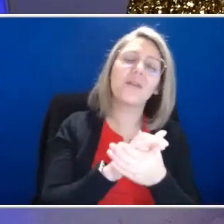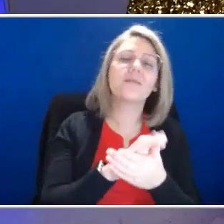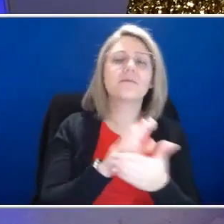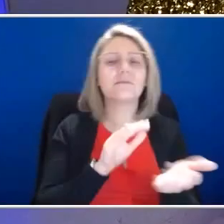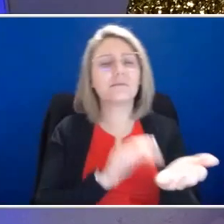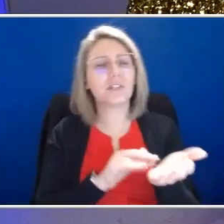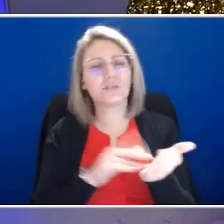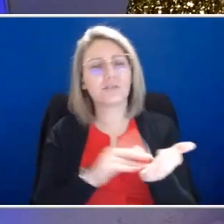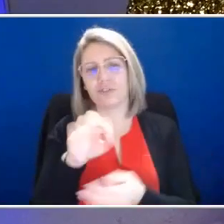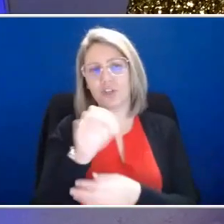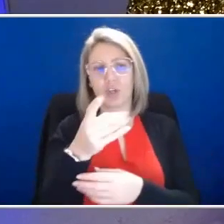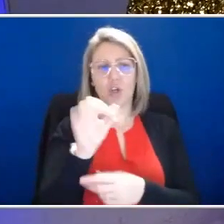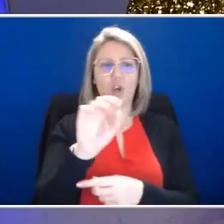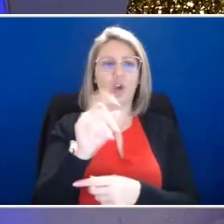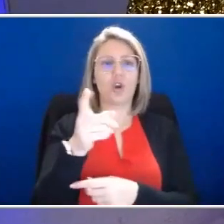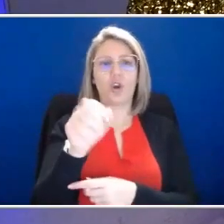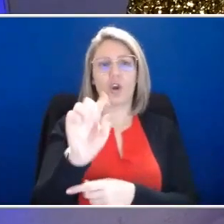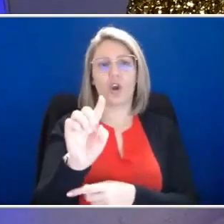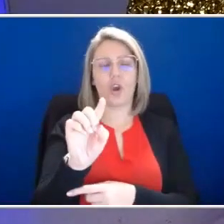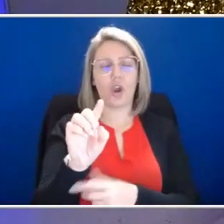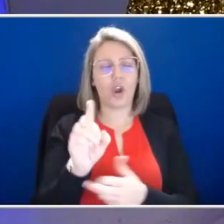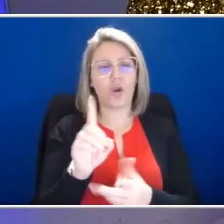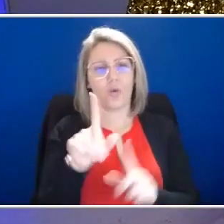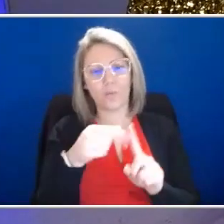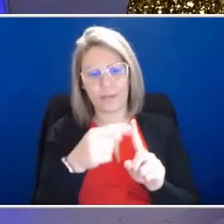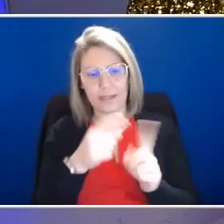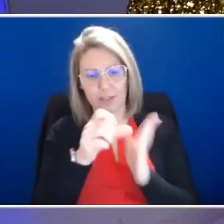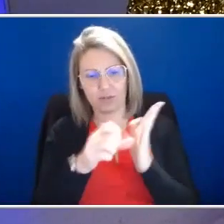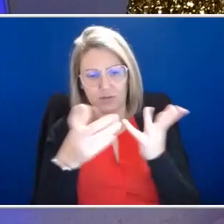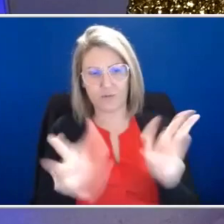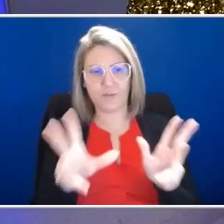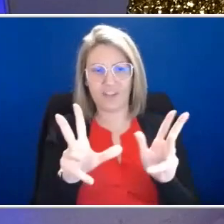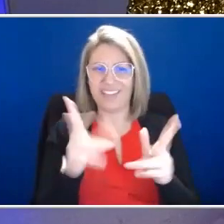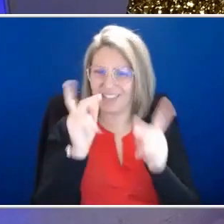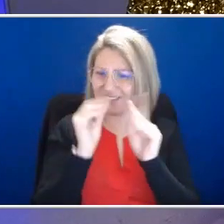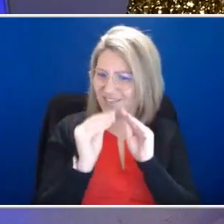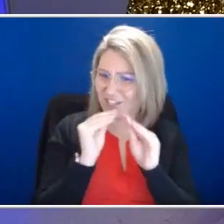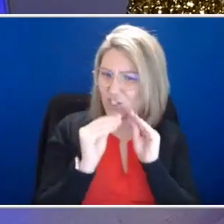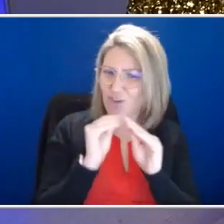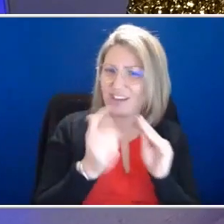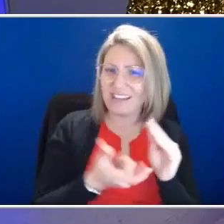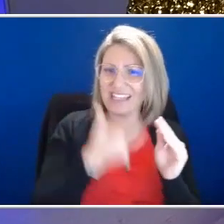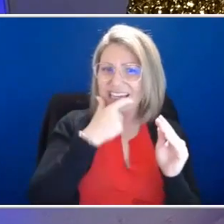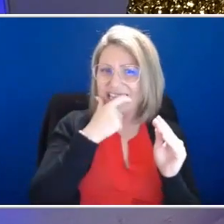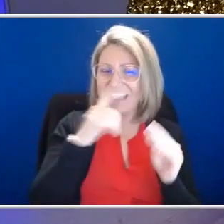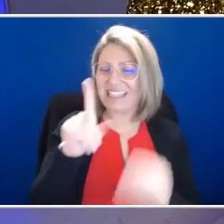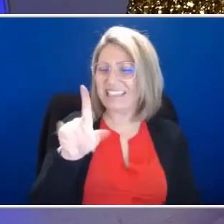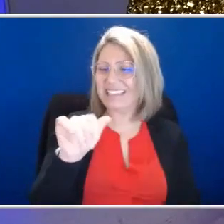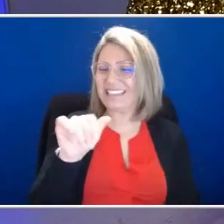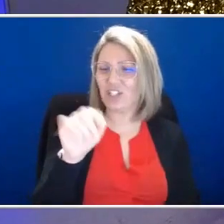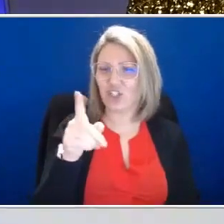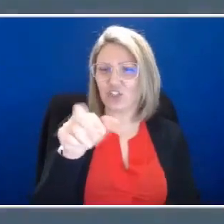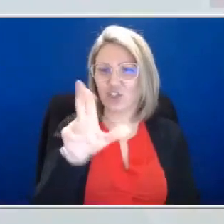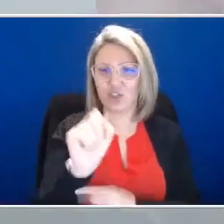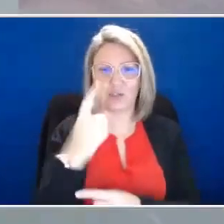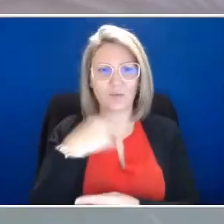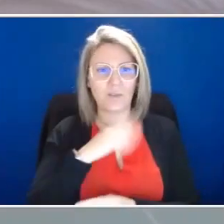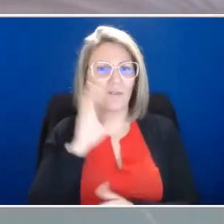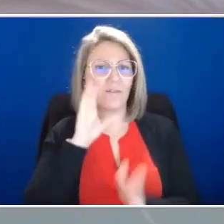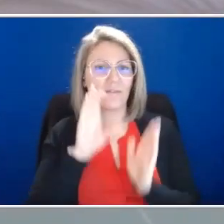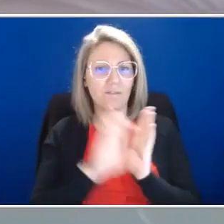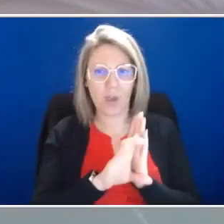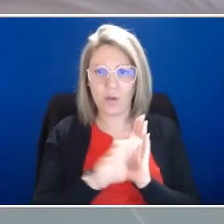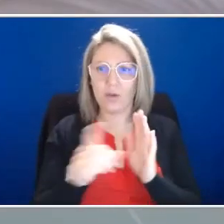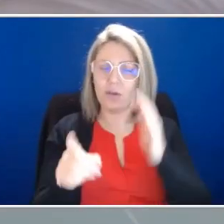surgery was done, it was up to another doctor to figure out the dentures, right? Yes, that's correct. So we have photos of the dentures. How do the